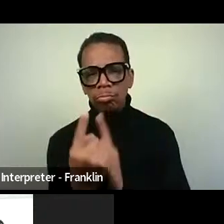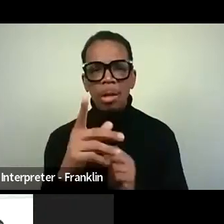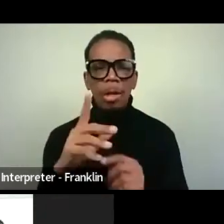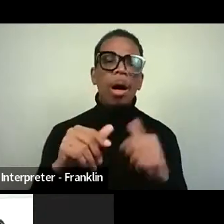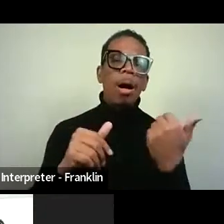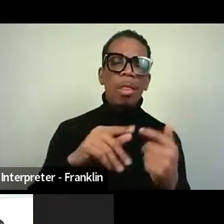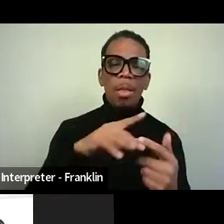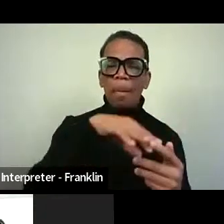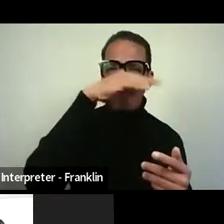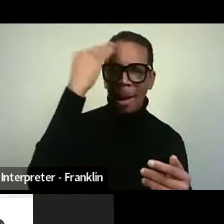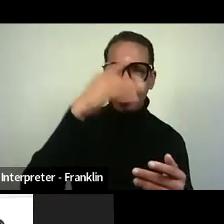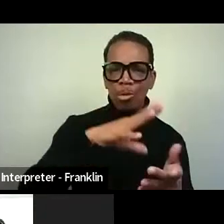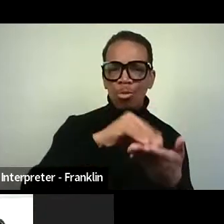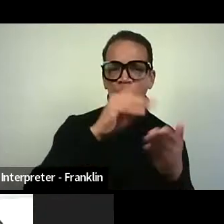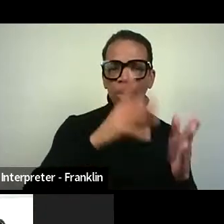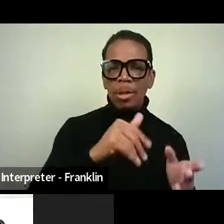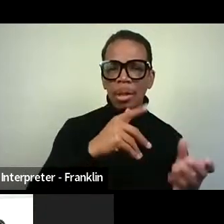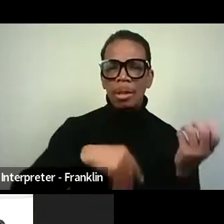Black students in a